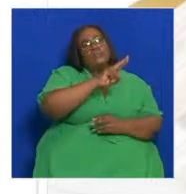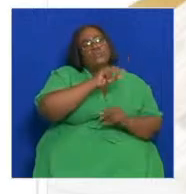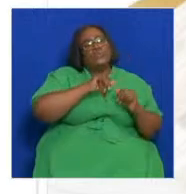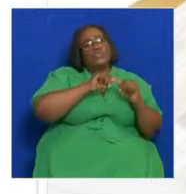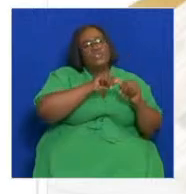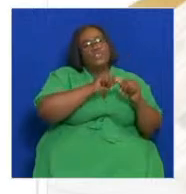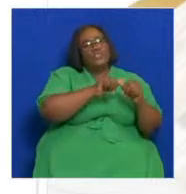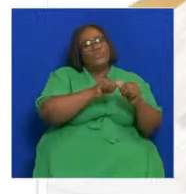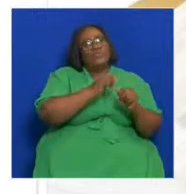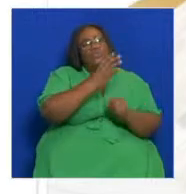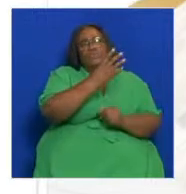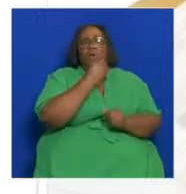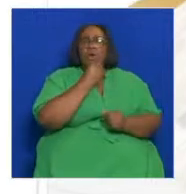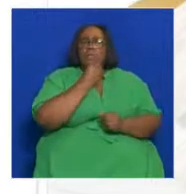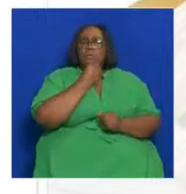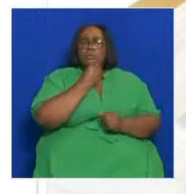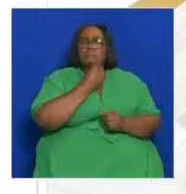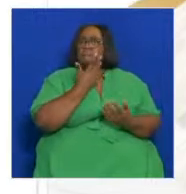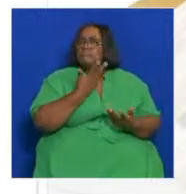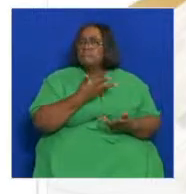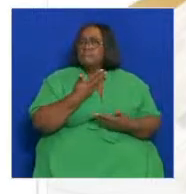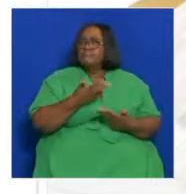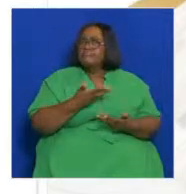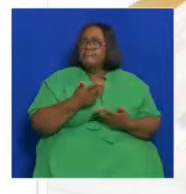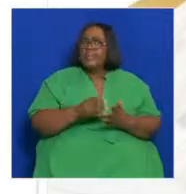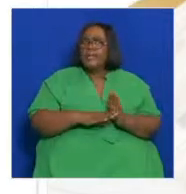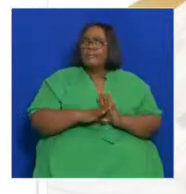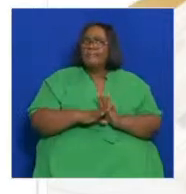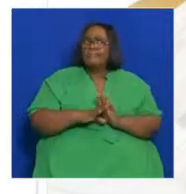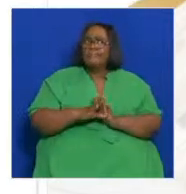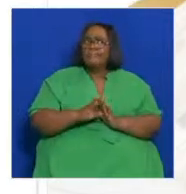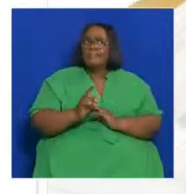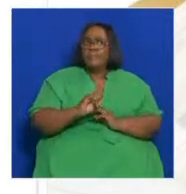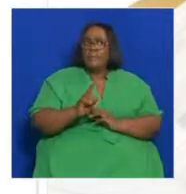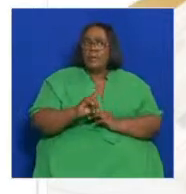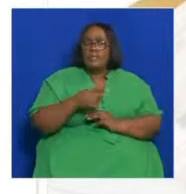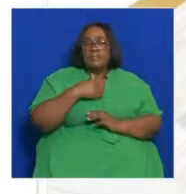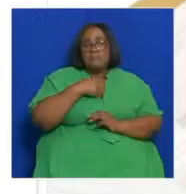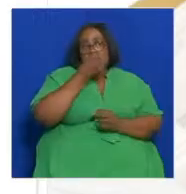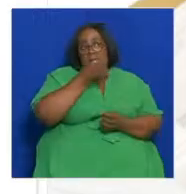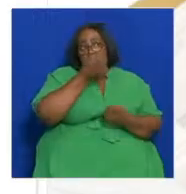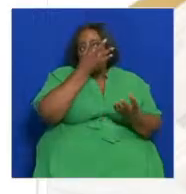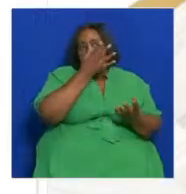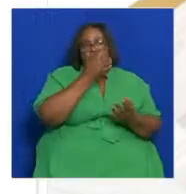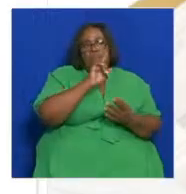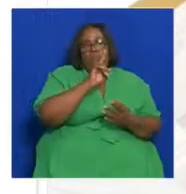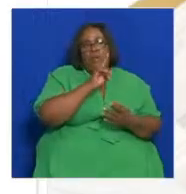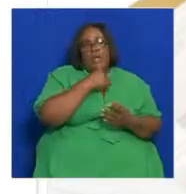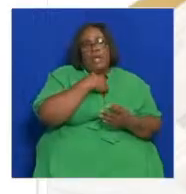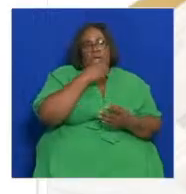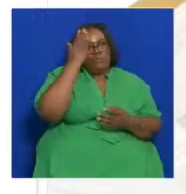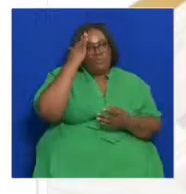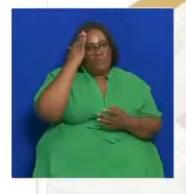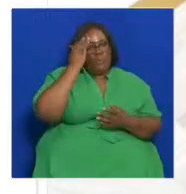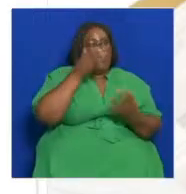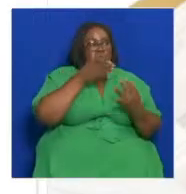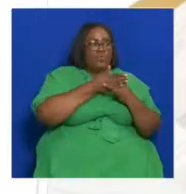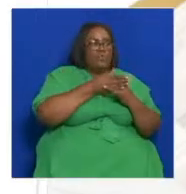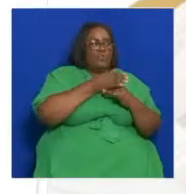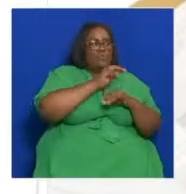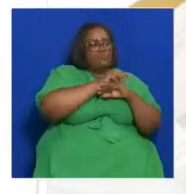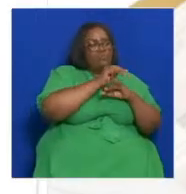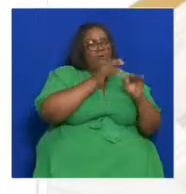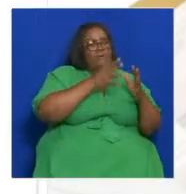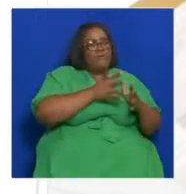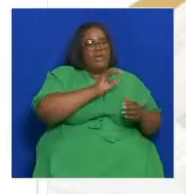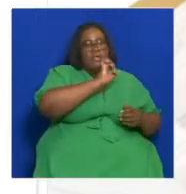about progress, and I gave him what I knew through his supervisor. I was later told that he